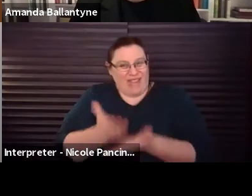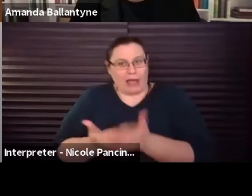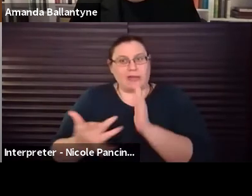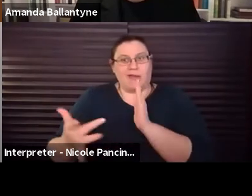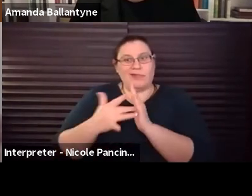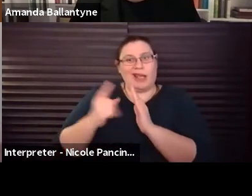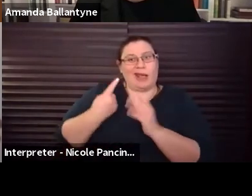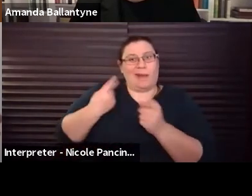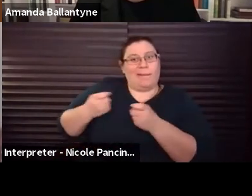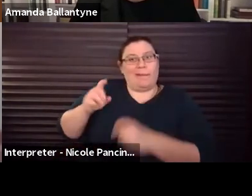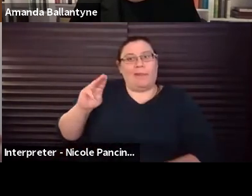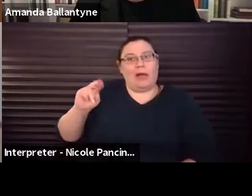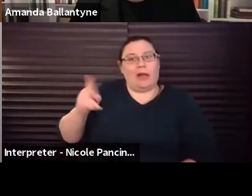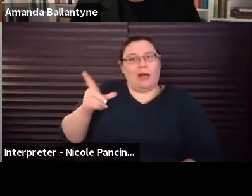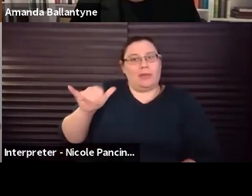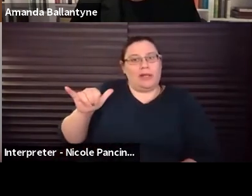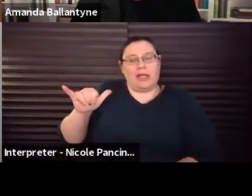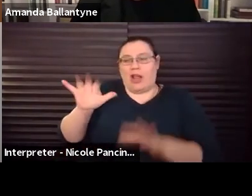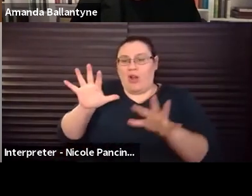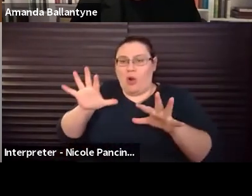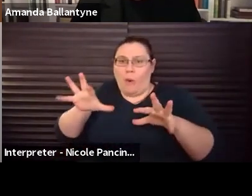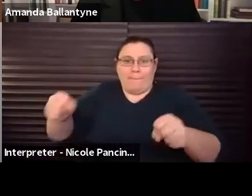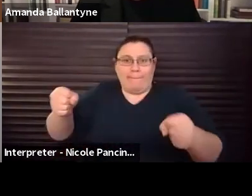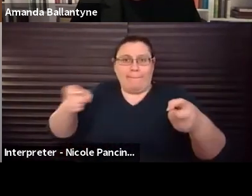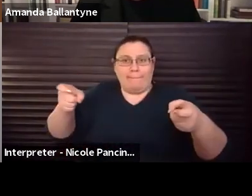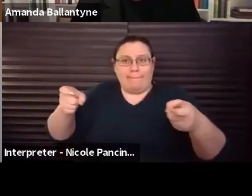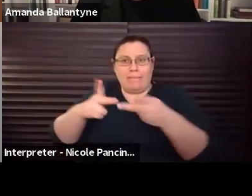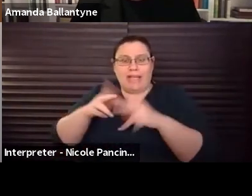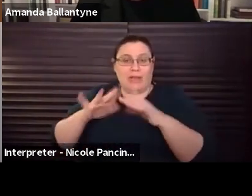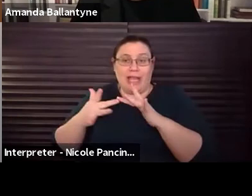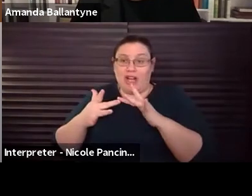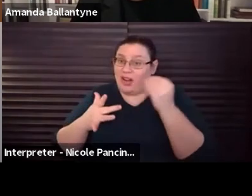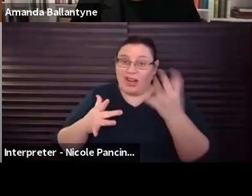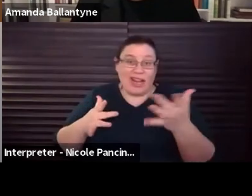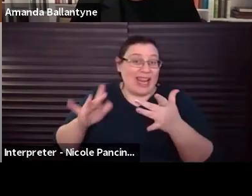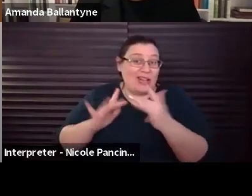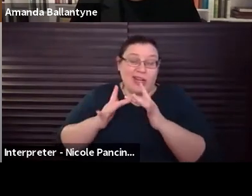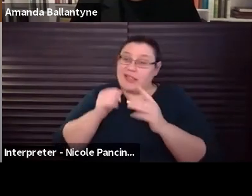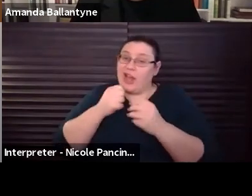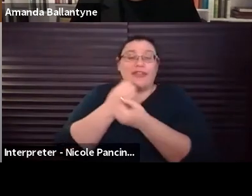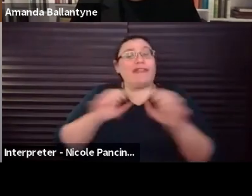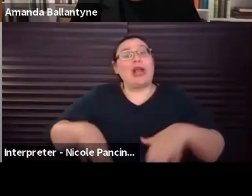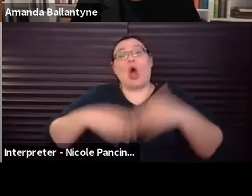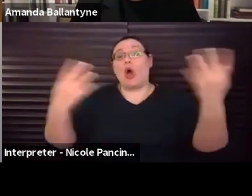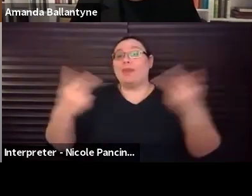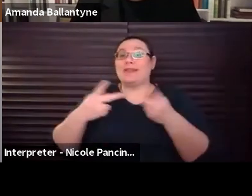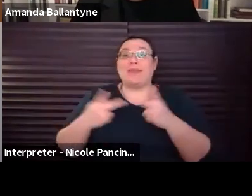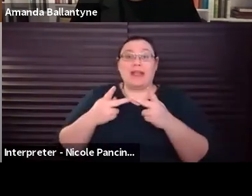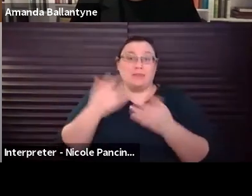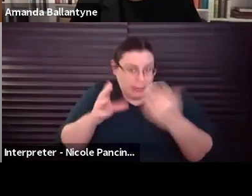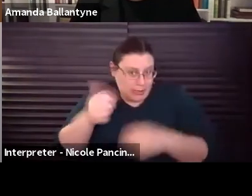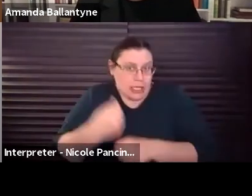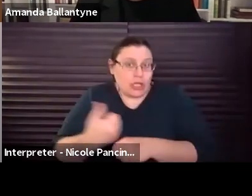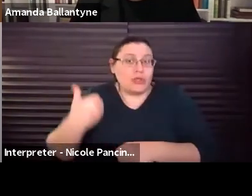having sucked up all of the space on the internet, which is no longer the free and open space it was maybe 10 to 15 years ago